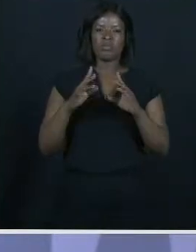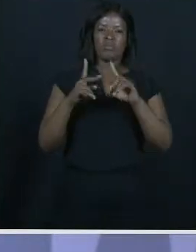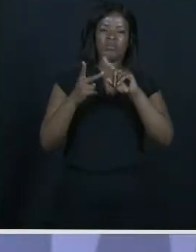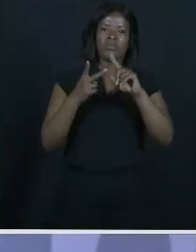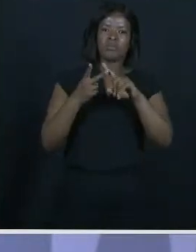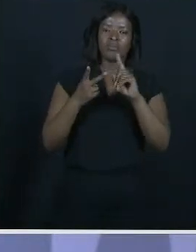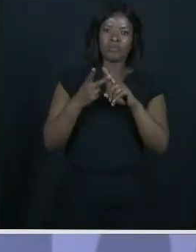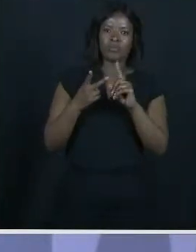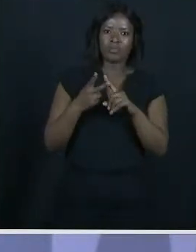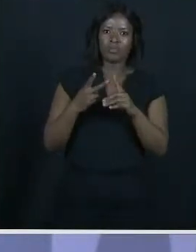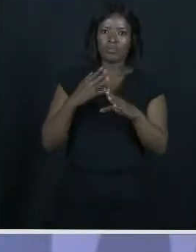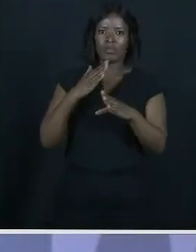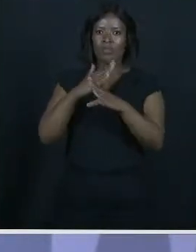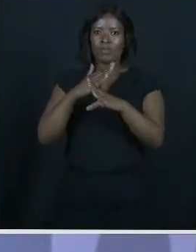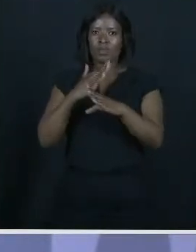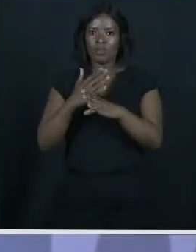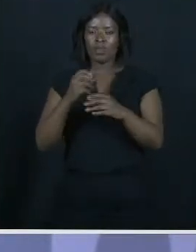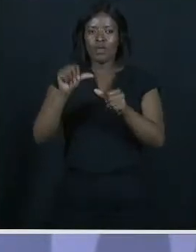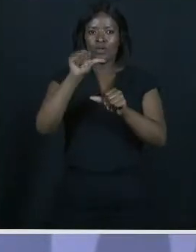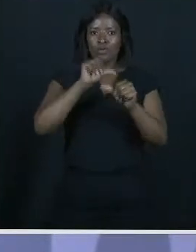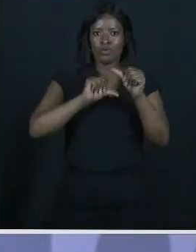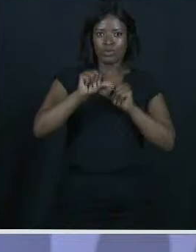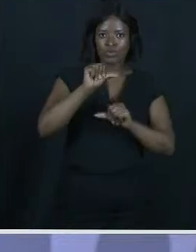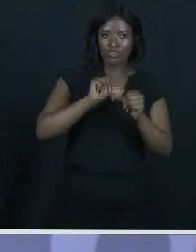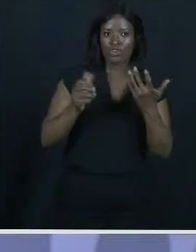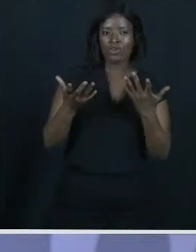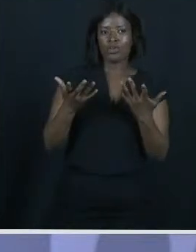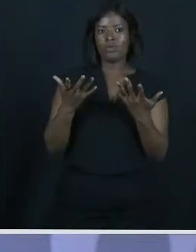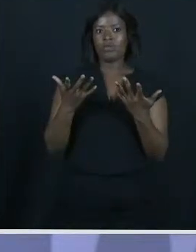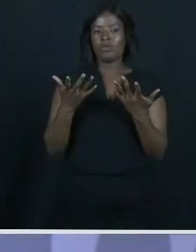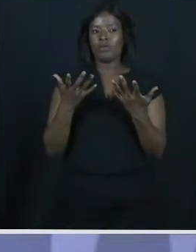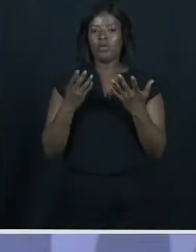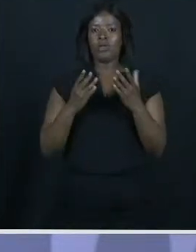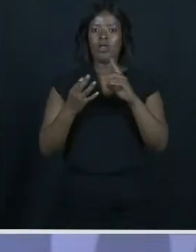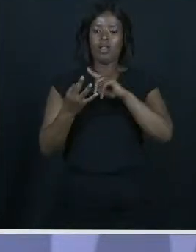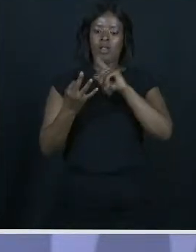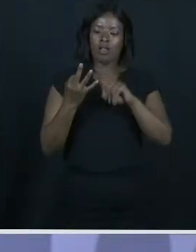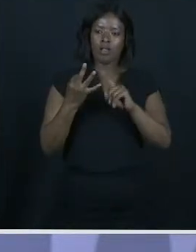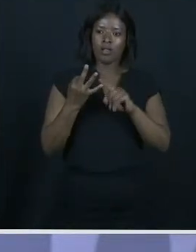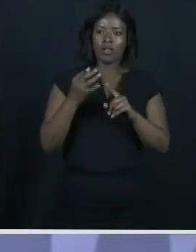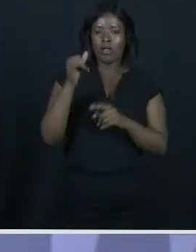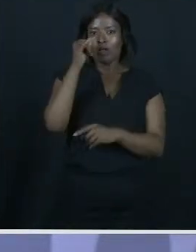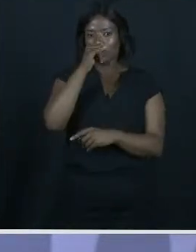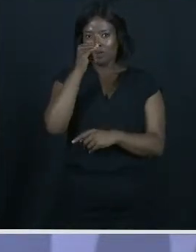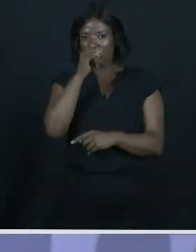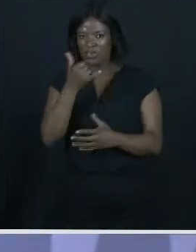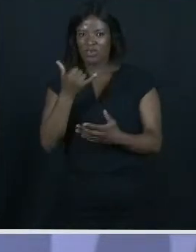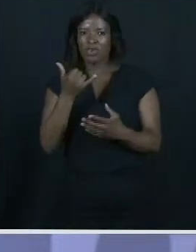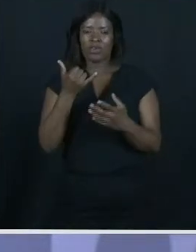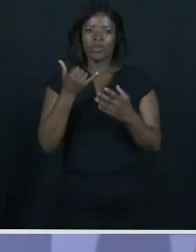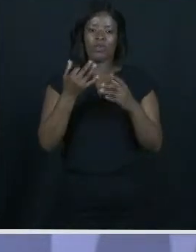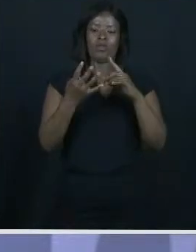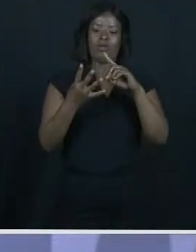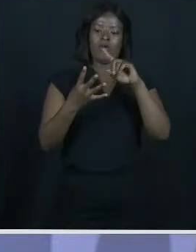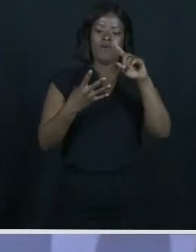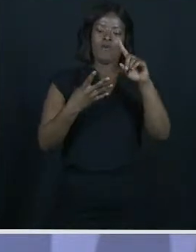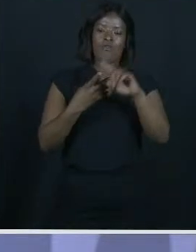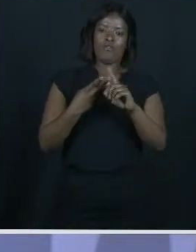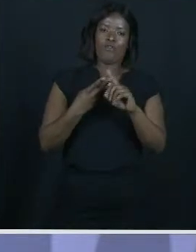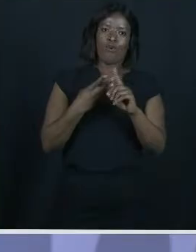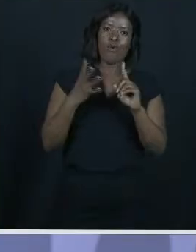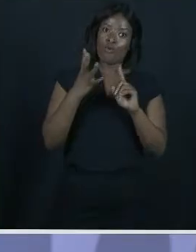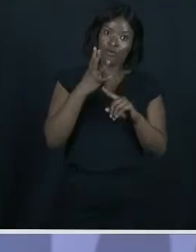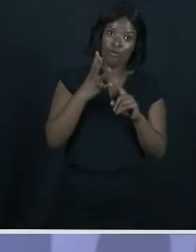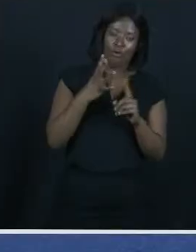prevention and rebuilding social cohesion. Pillar 3, it's the criminal justice system. Pillar 4 is